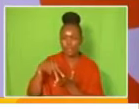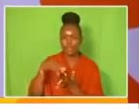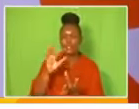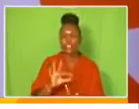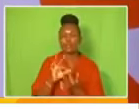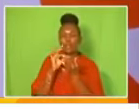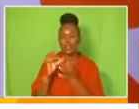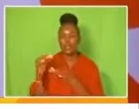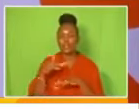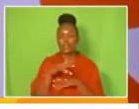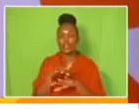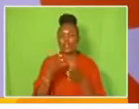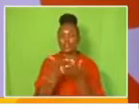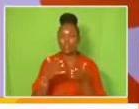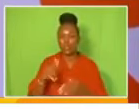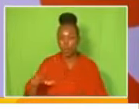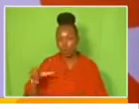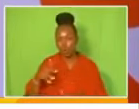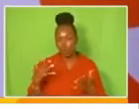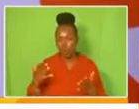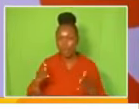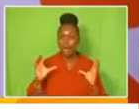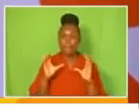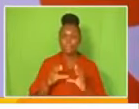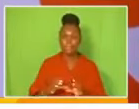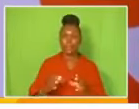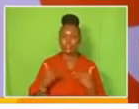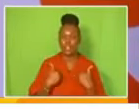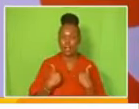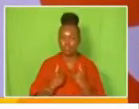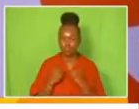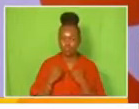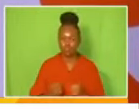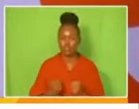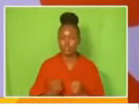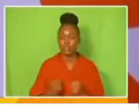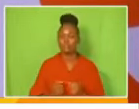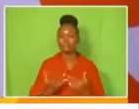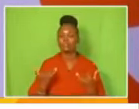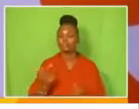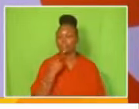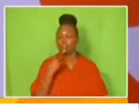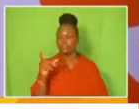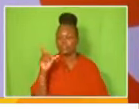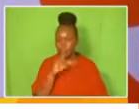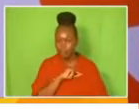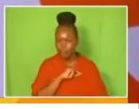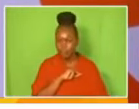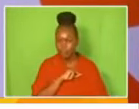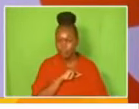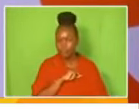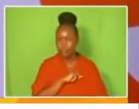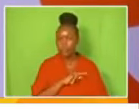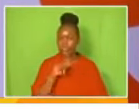grassroots, where our party draws its strength. As I have said before,